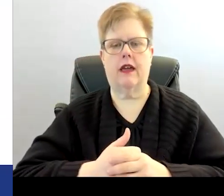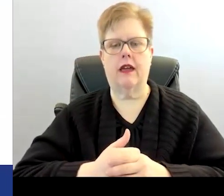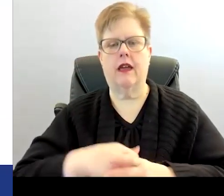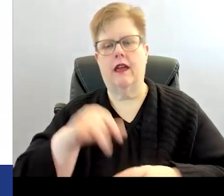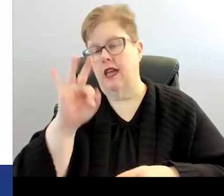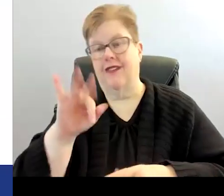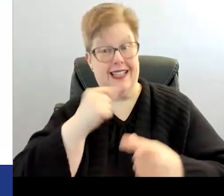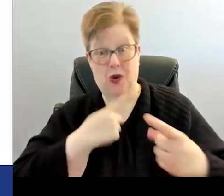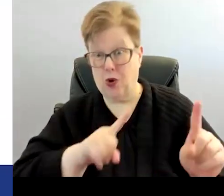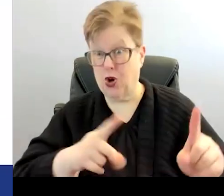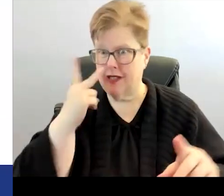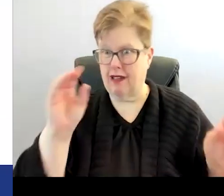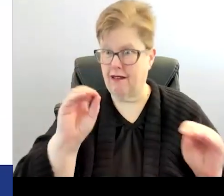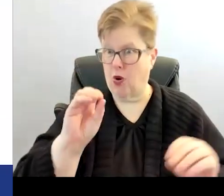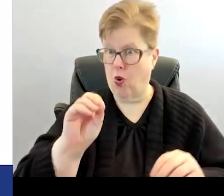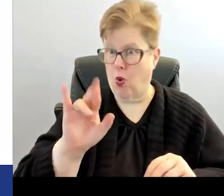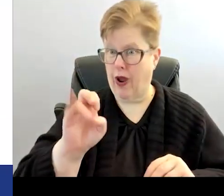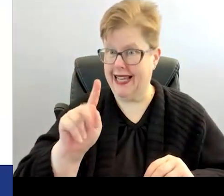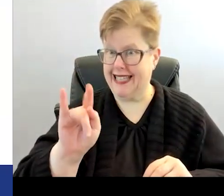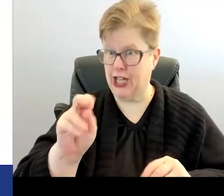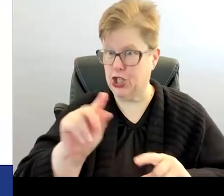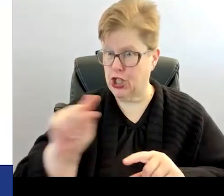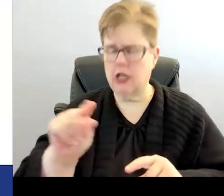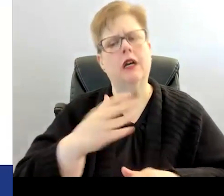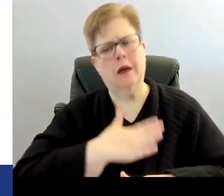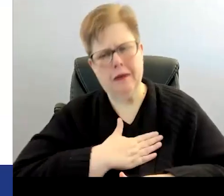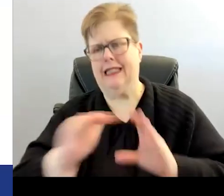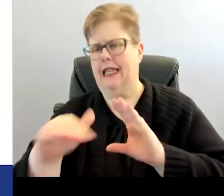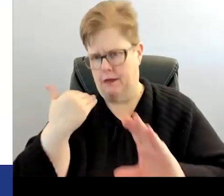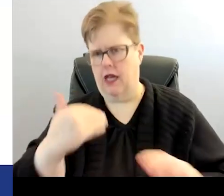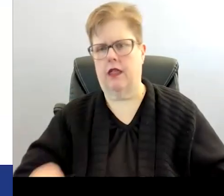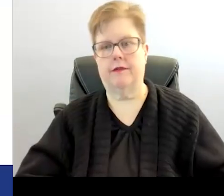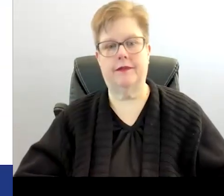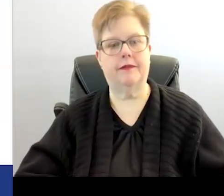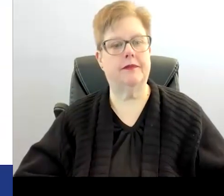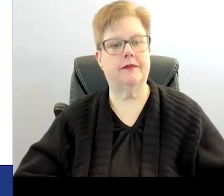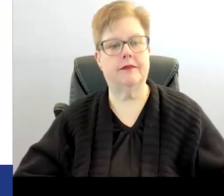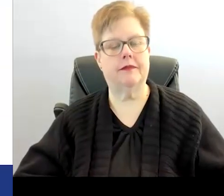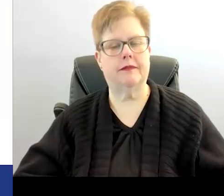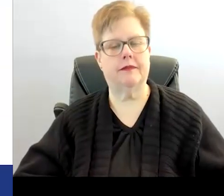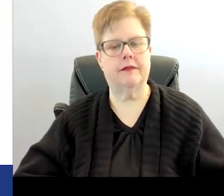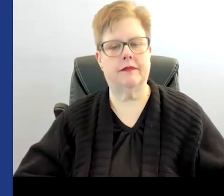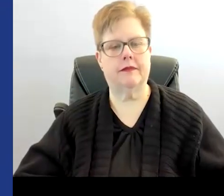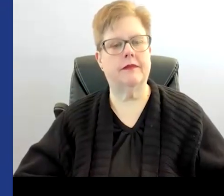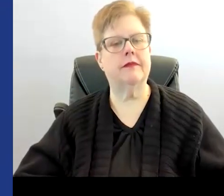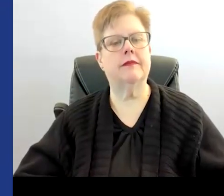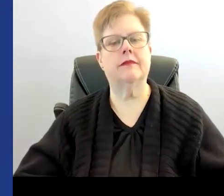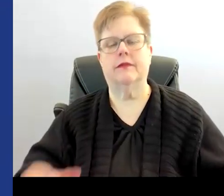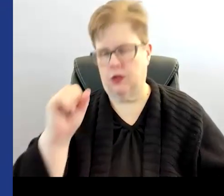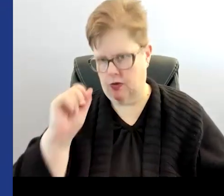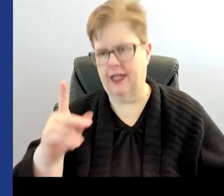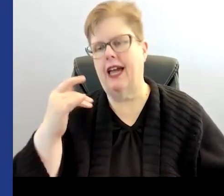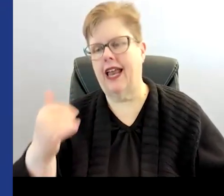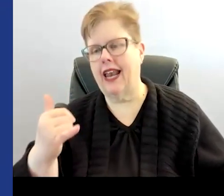you and you don't see orientation, definitely email us. All right, and so now, as promised, I'm going to spend